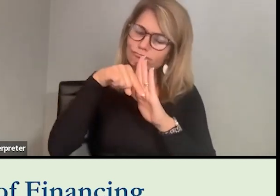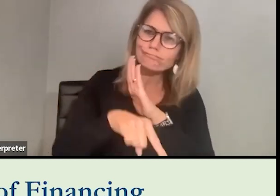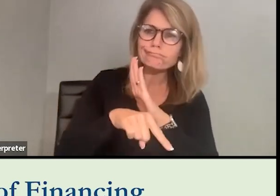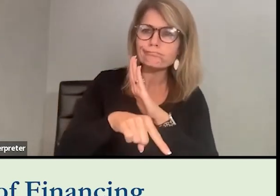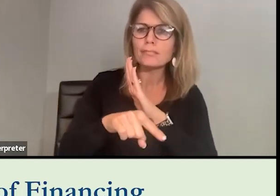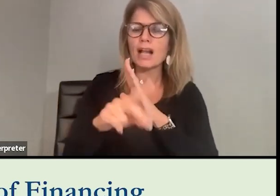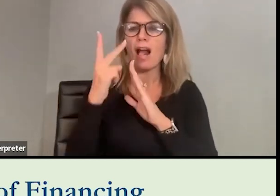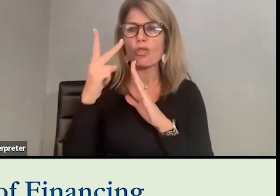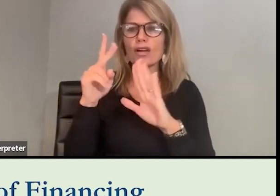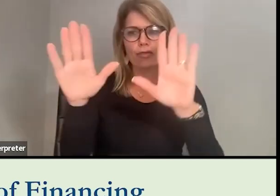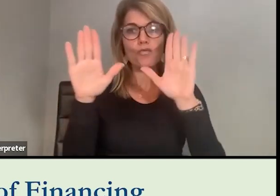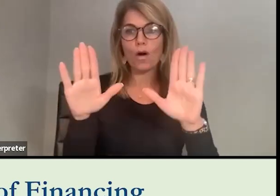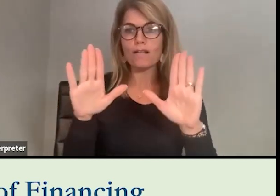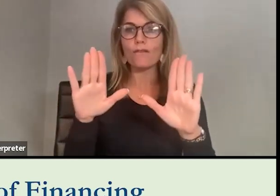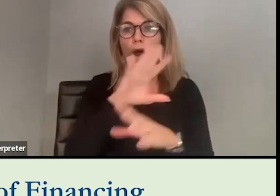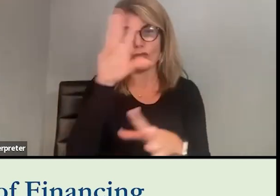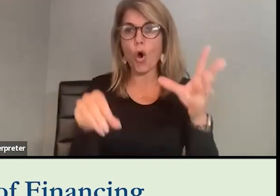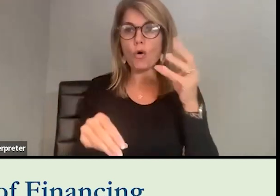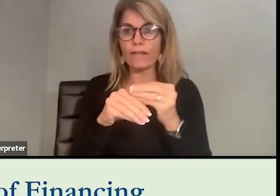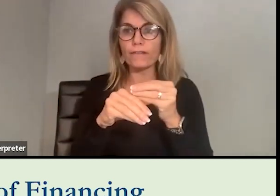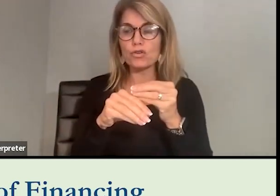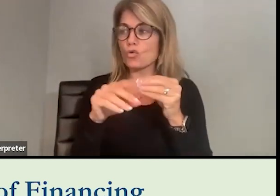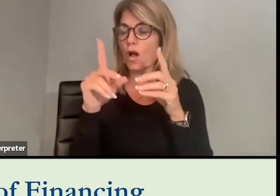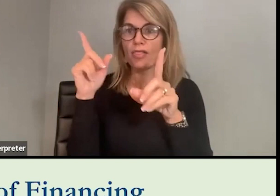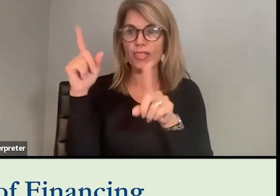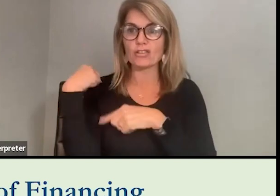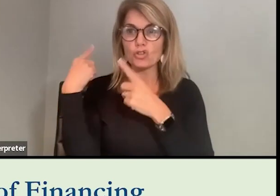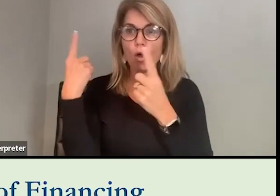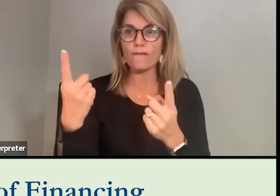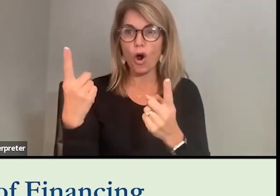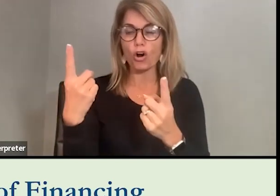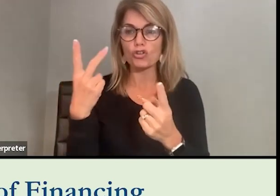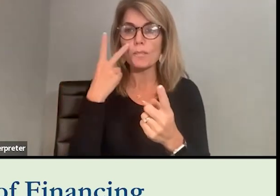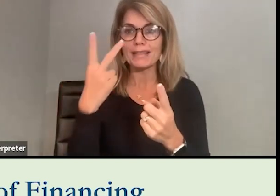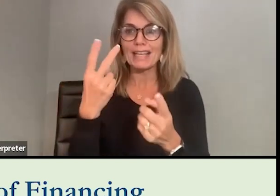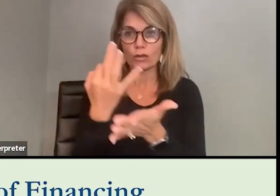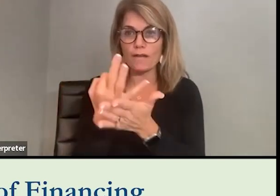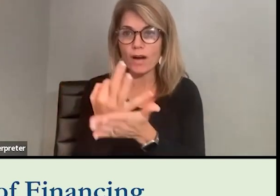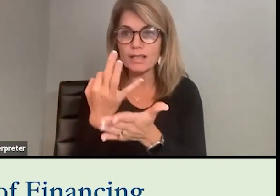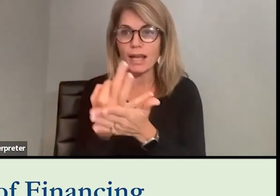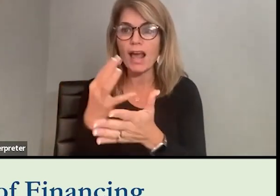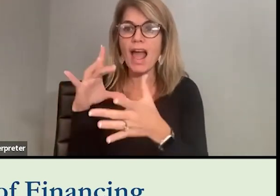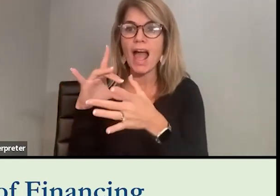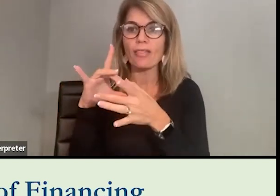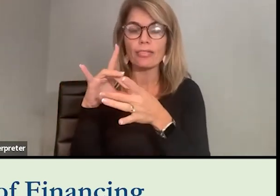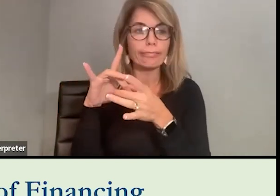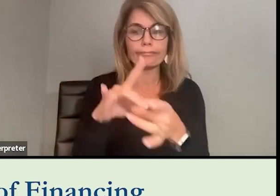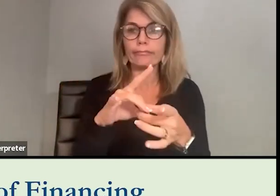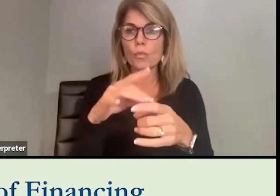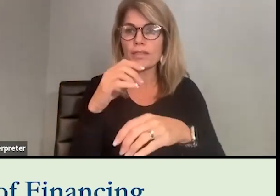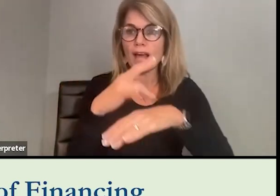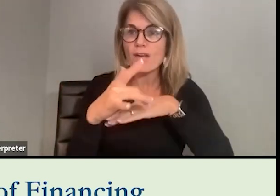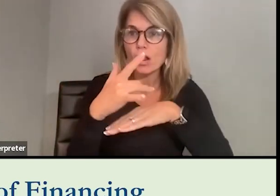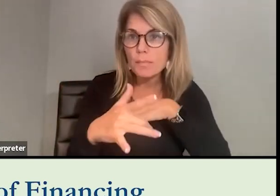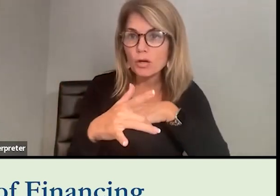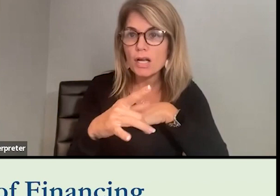wonderful interview and the overview that you've had so far with regards to the funding, with regards to the availability, what I wanted to do